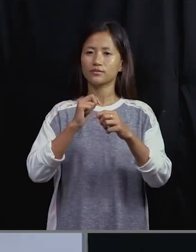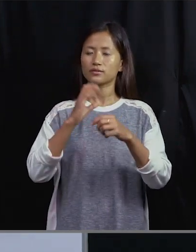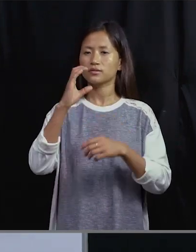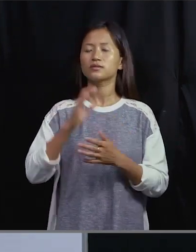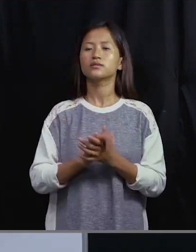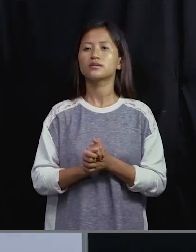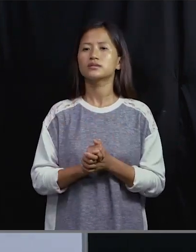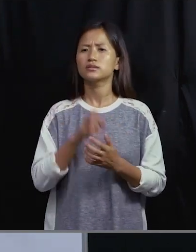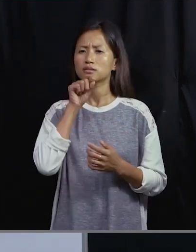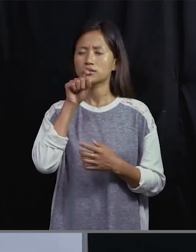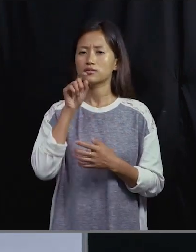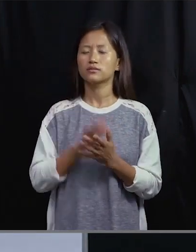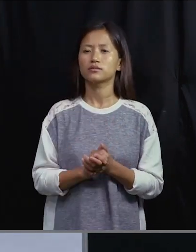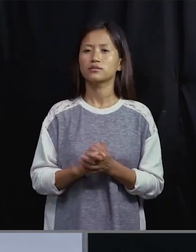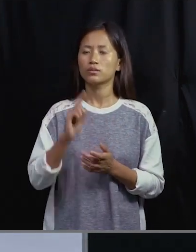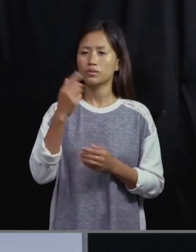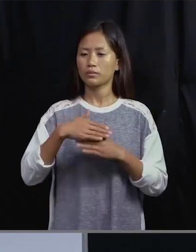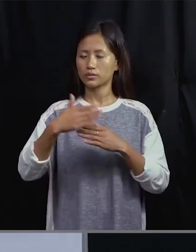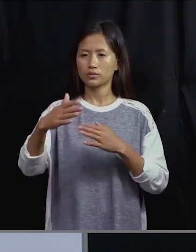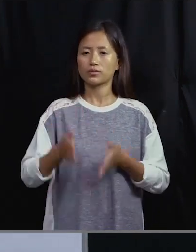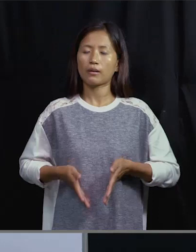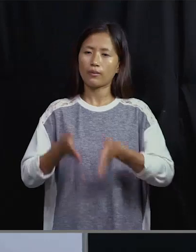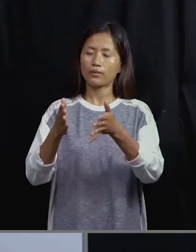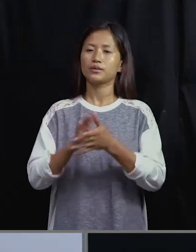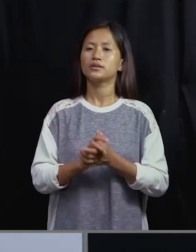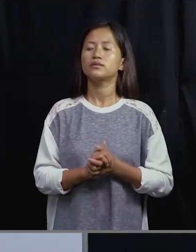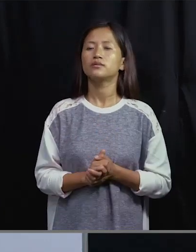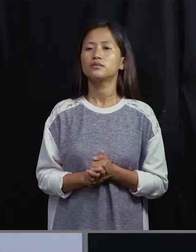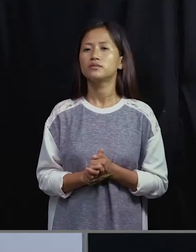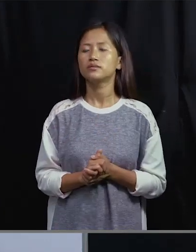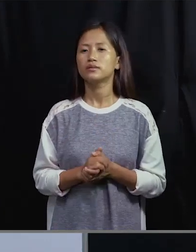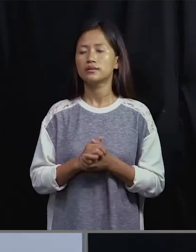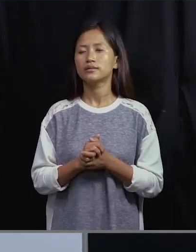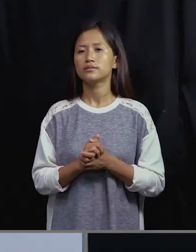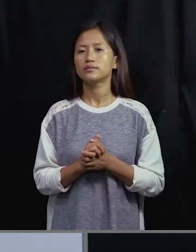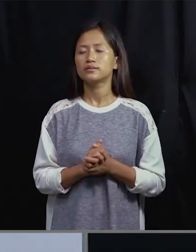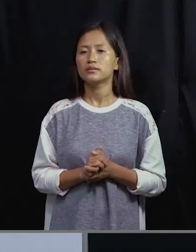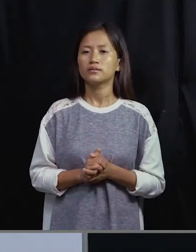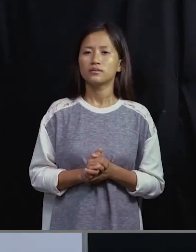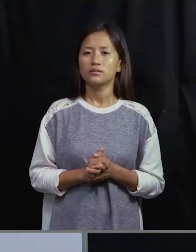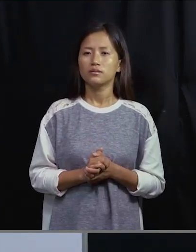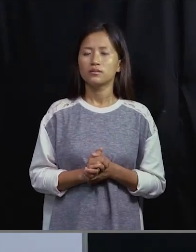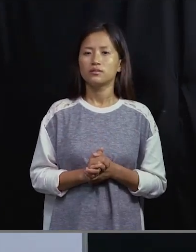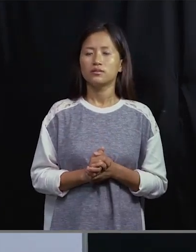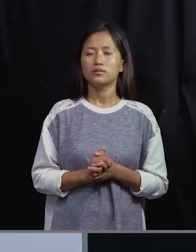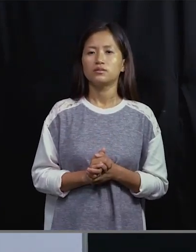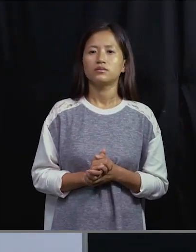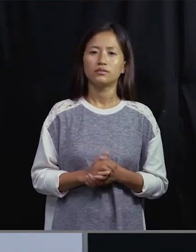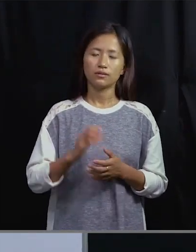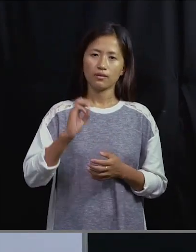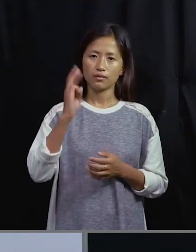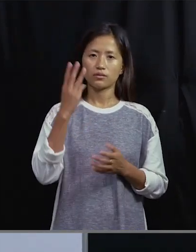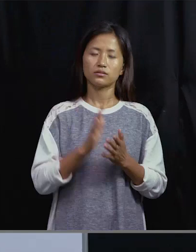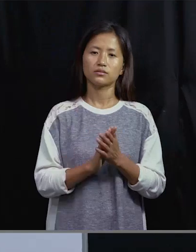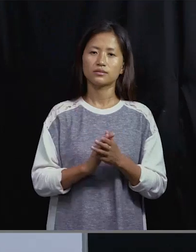no? So that is also one processing way, so that will come under processing industry. The third one